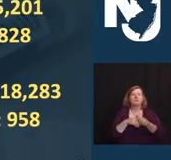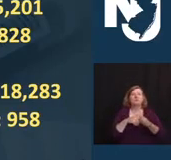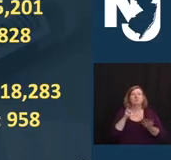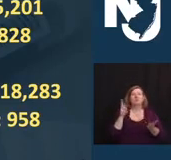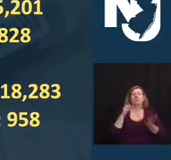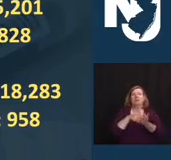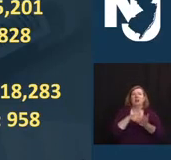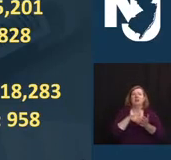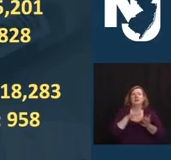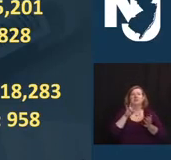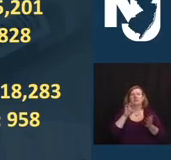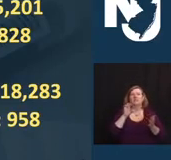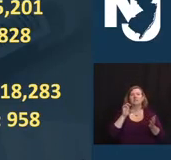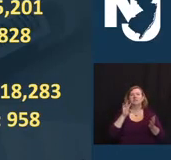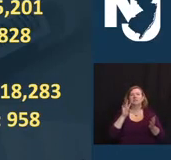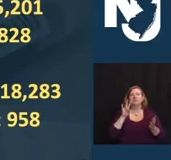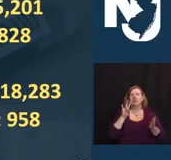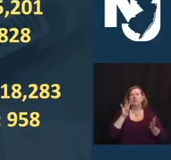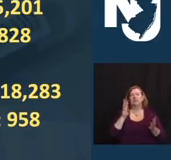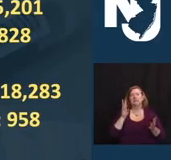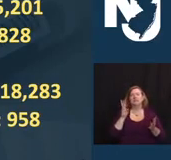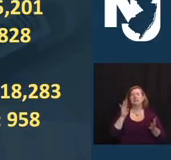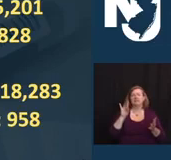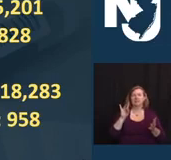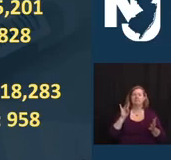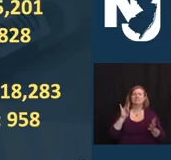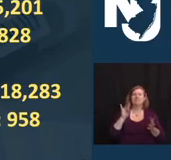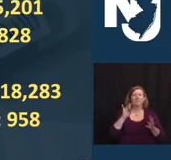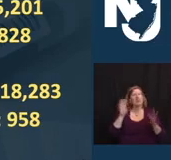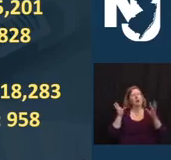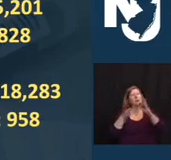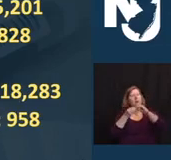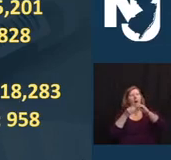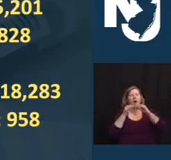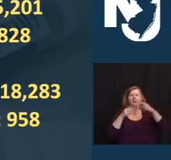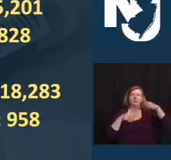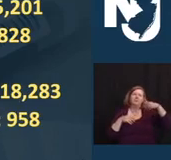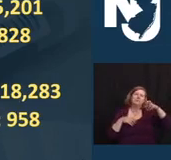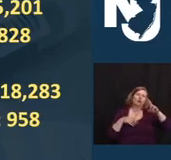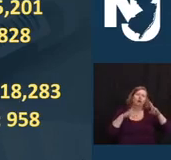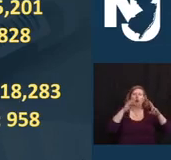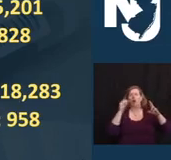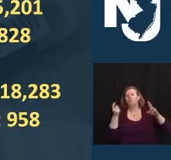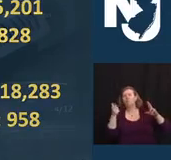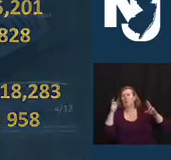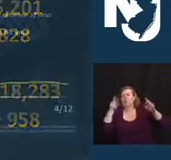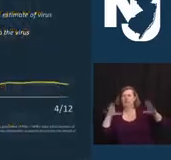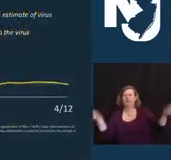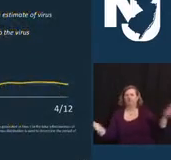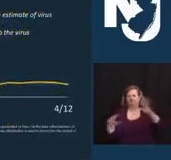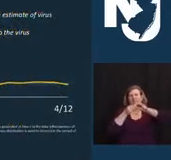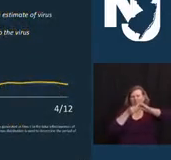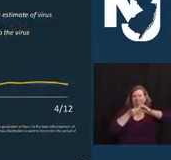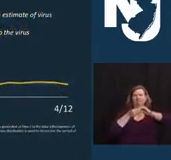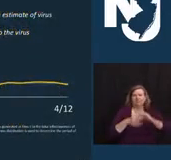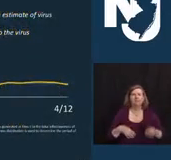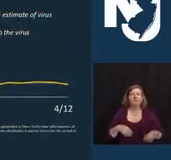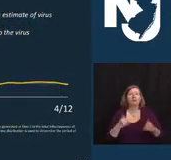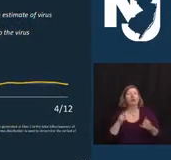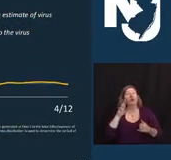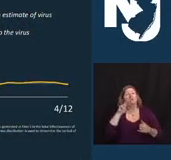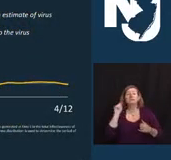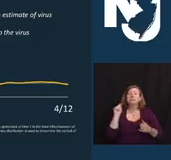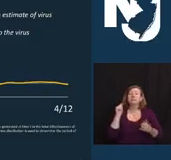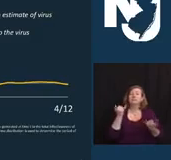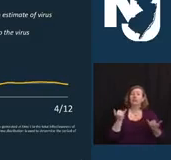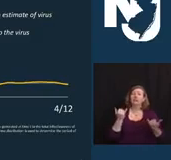3,786 reported positive cases. That's combining PCRs with presumed positive antigens. The statewide rate of transmission continues to